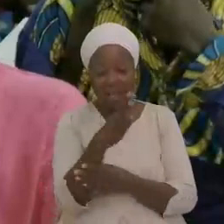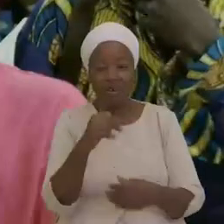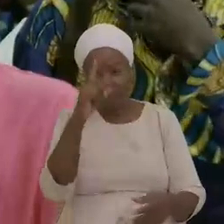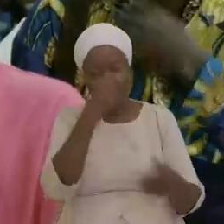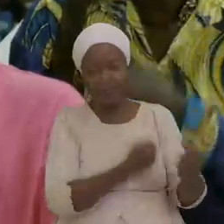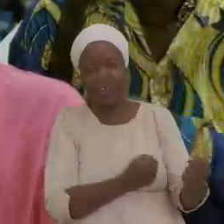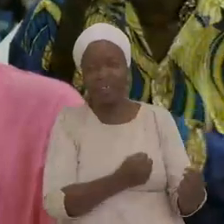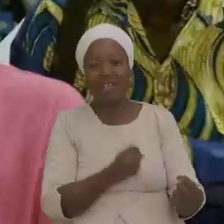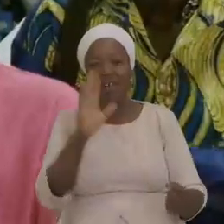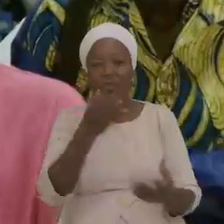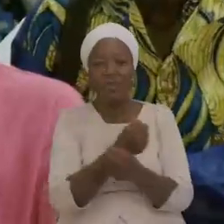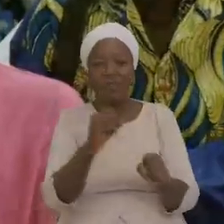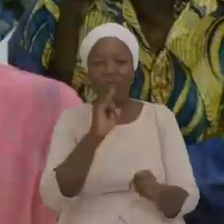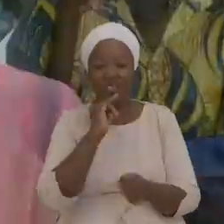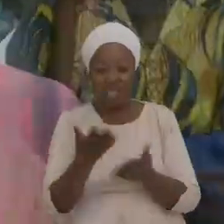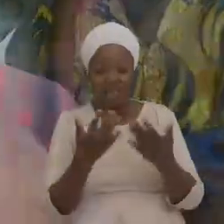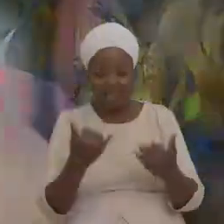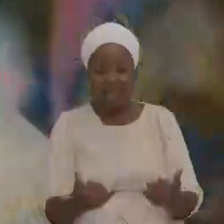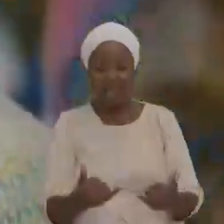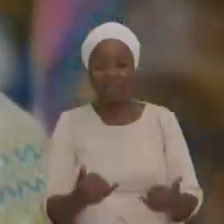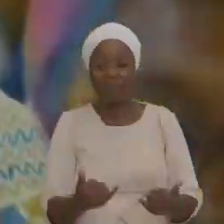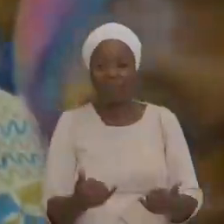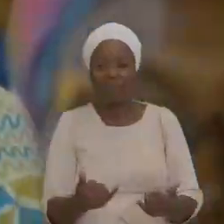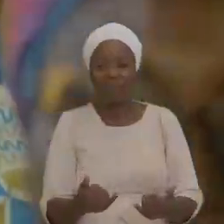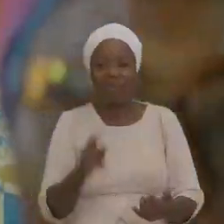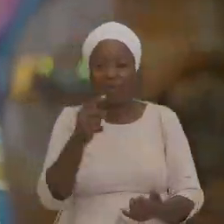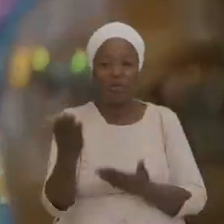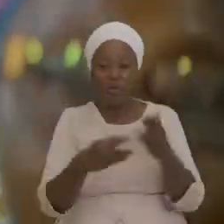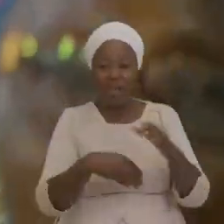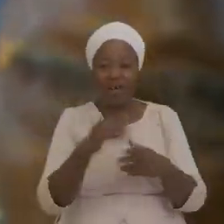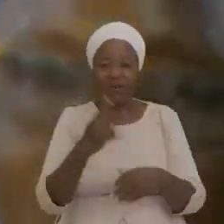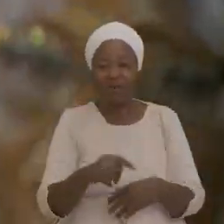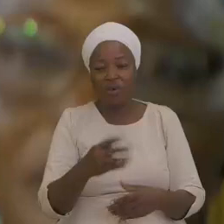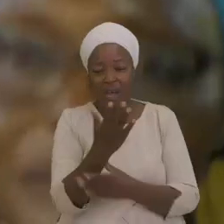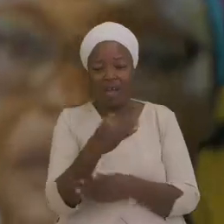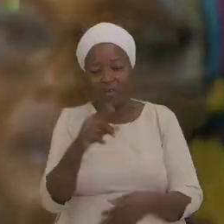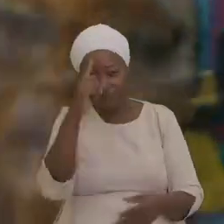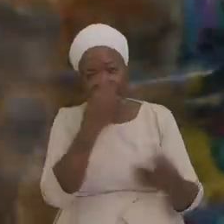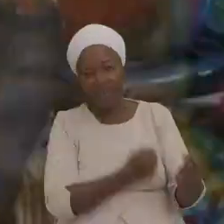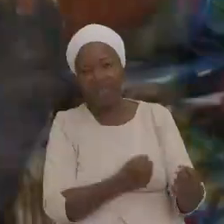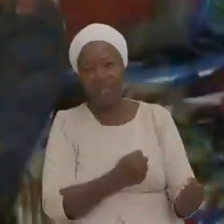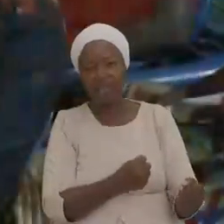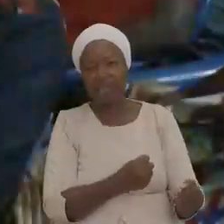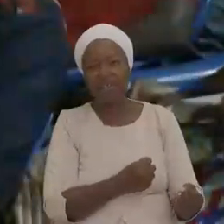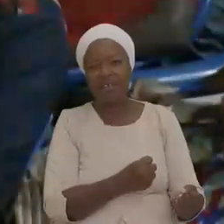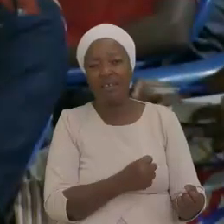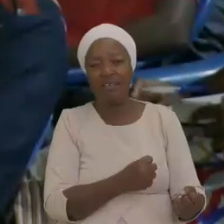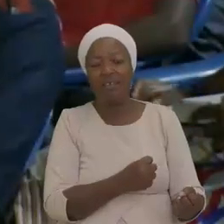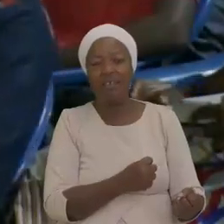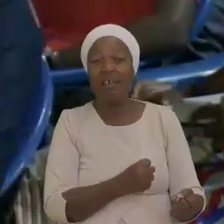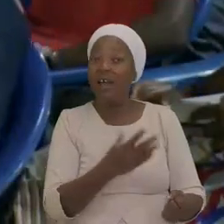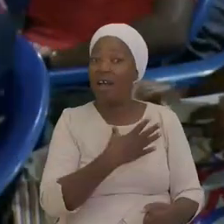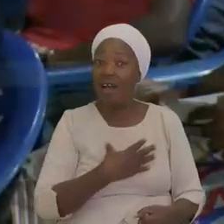Your salvation is available. You stretch your hand of faith. And